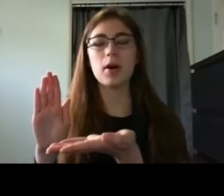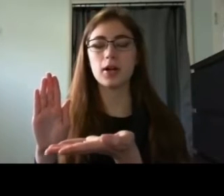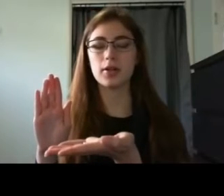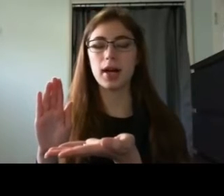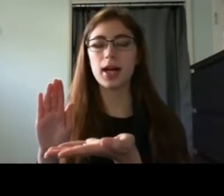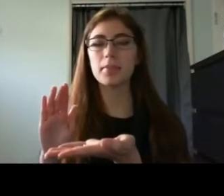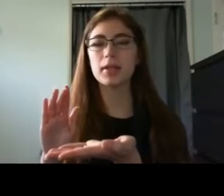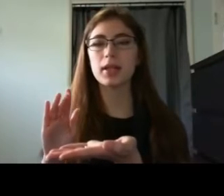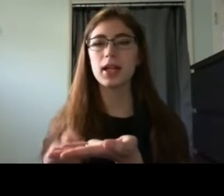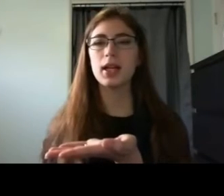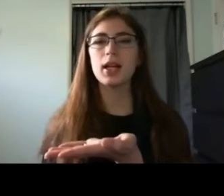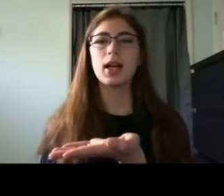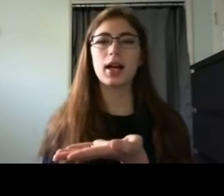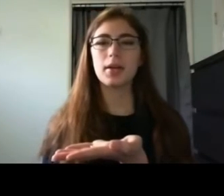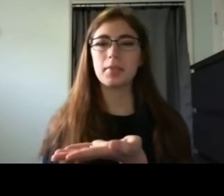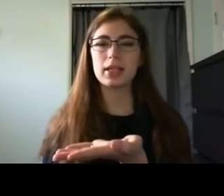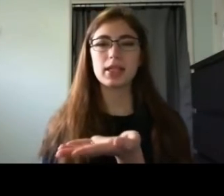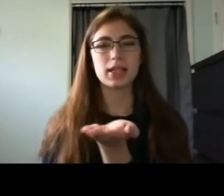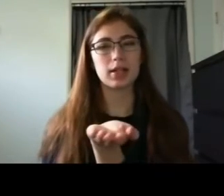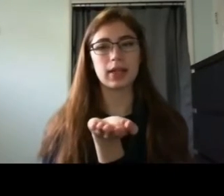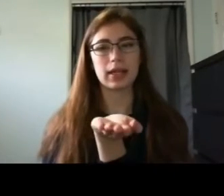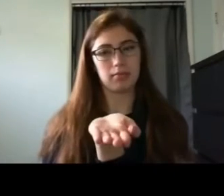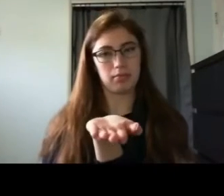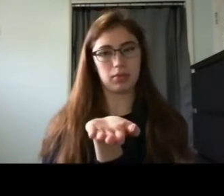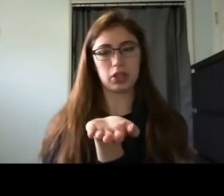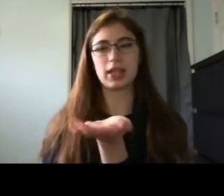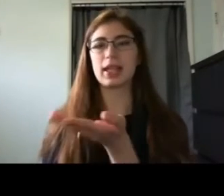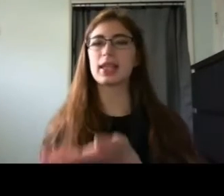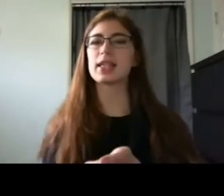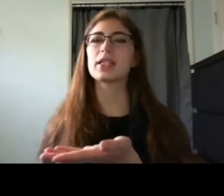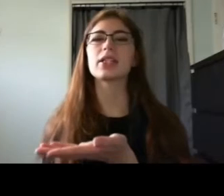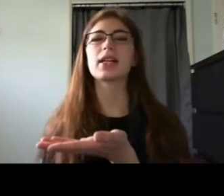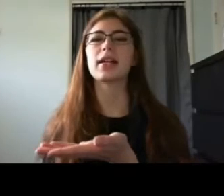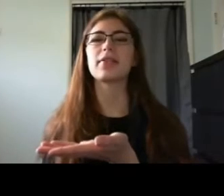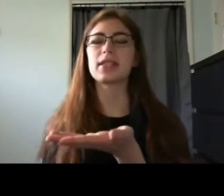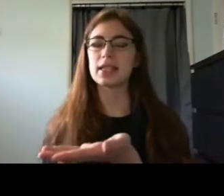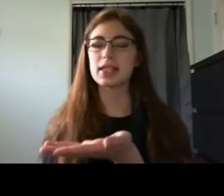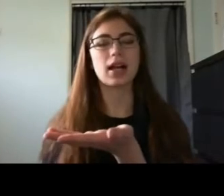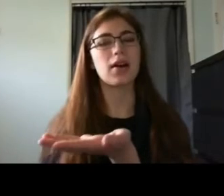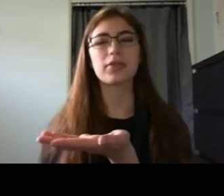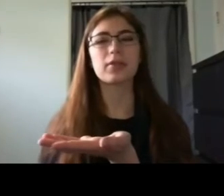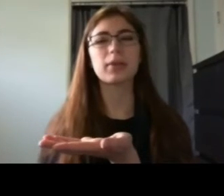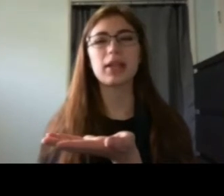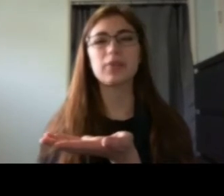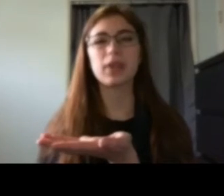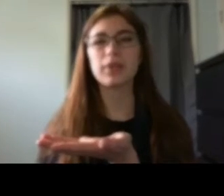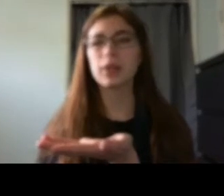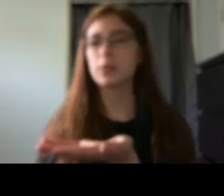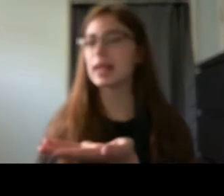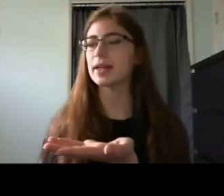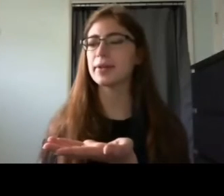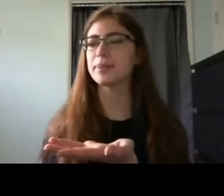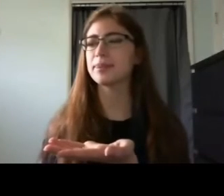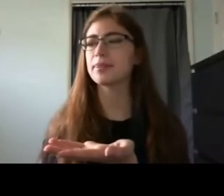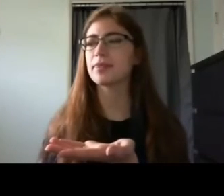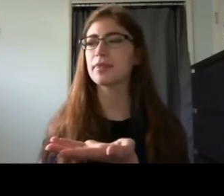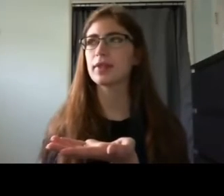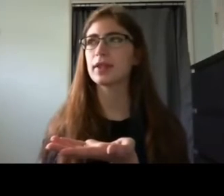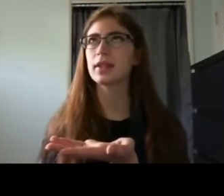you, palm up. It doesn't go like straight like this, it just kind of sits comfortably in front of you, like,